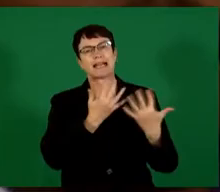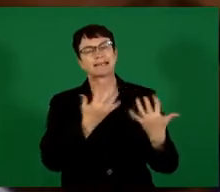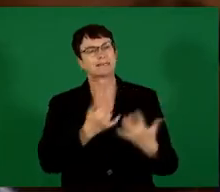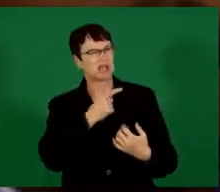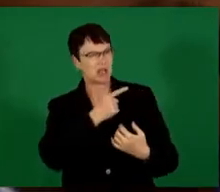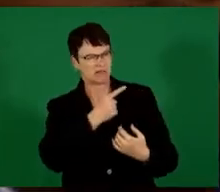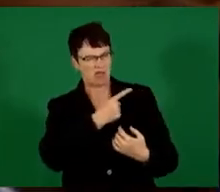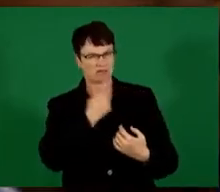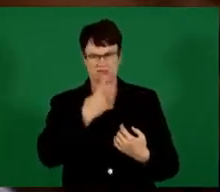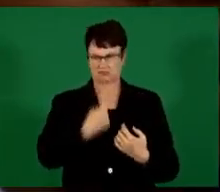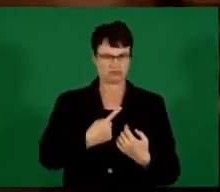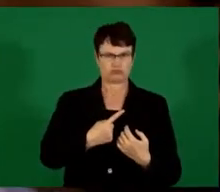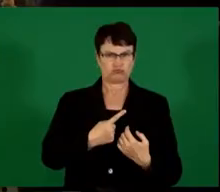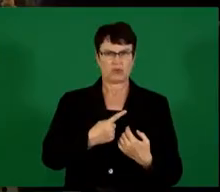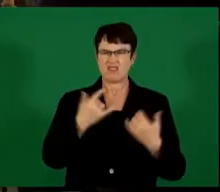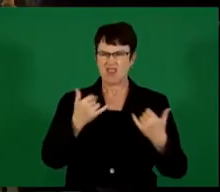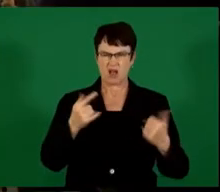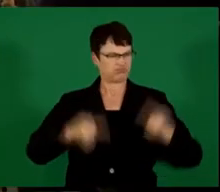going forward?